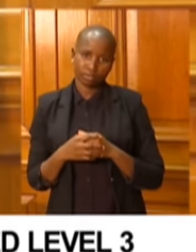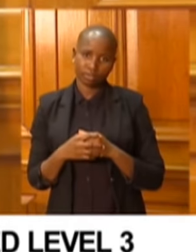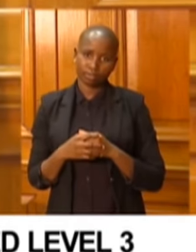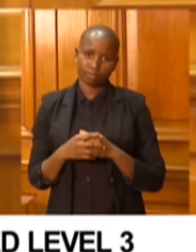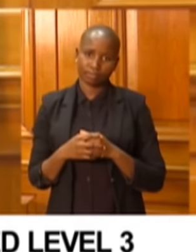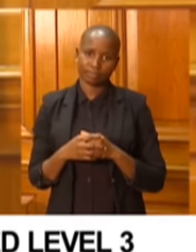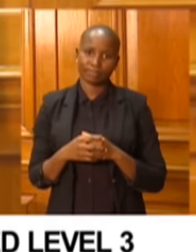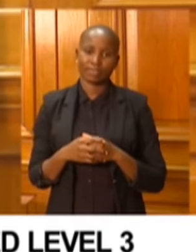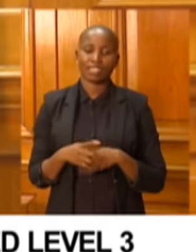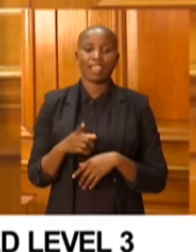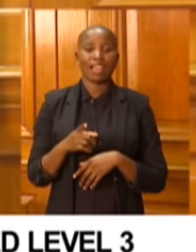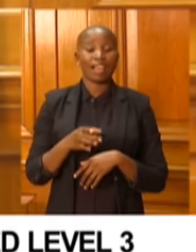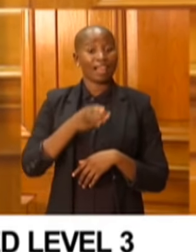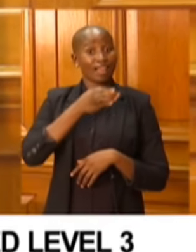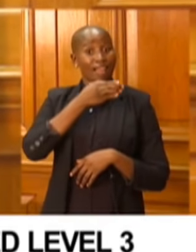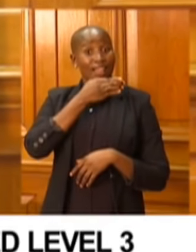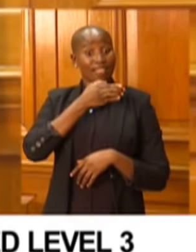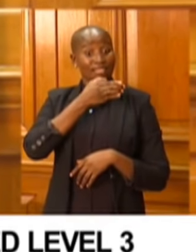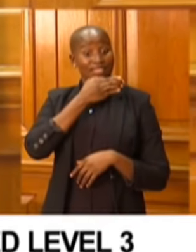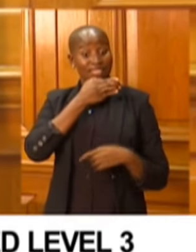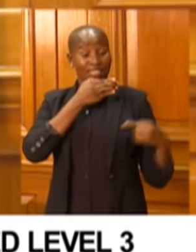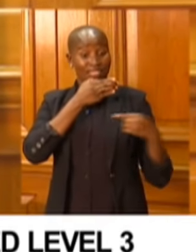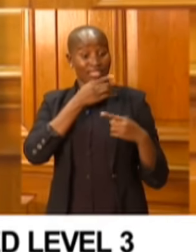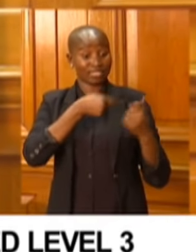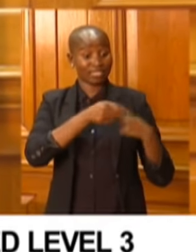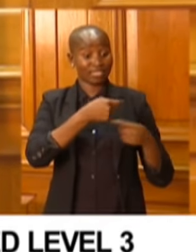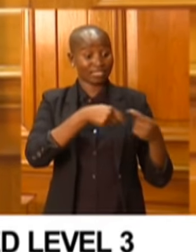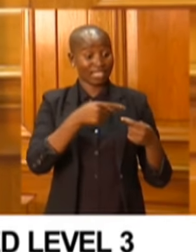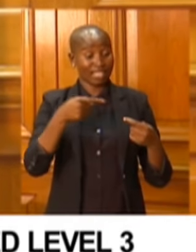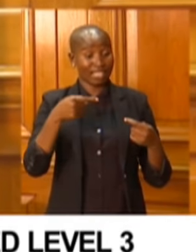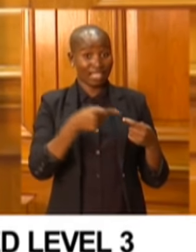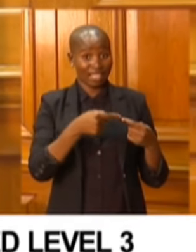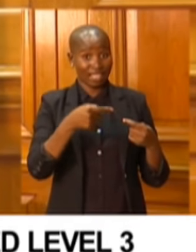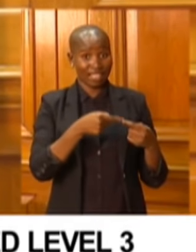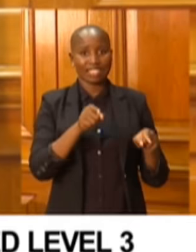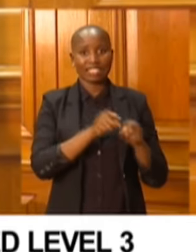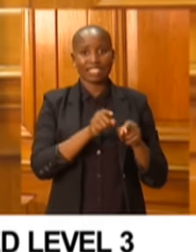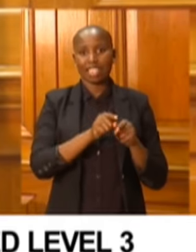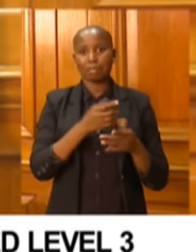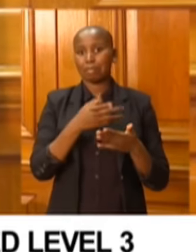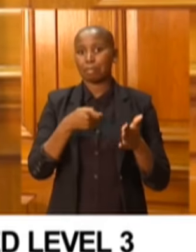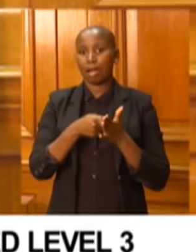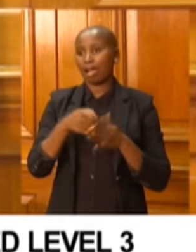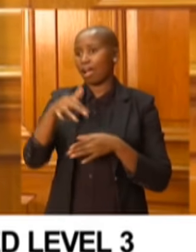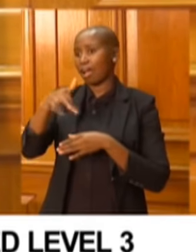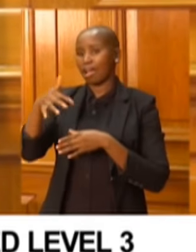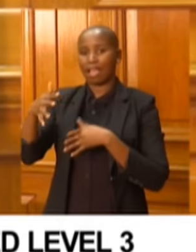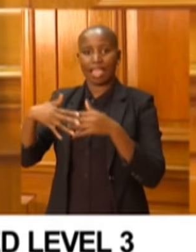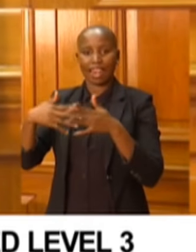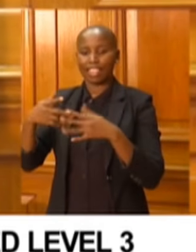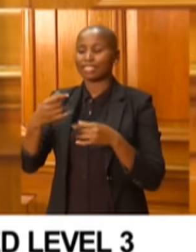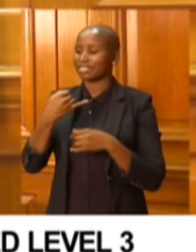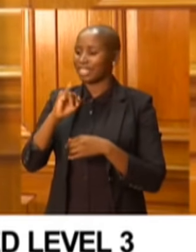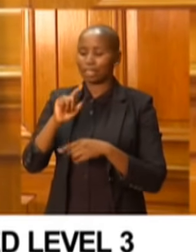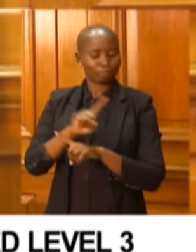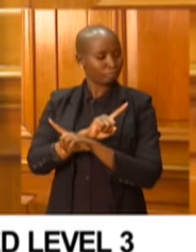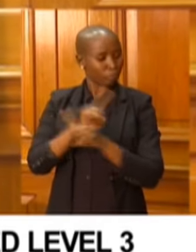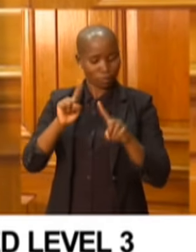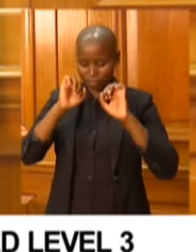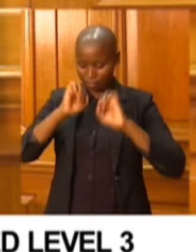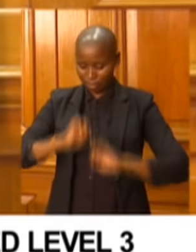from retail outlets and their on-site consumption of alcohol is still not